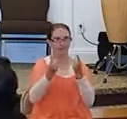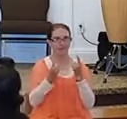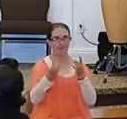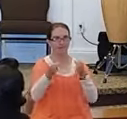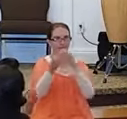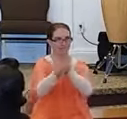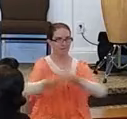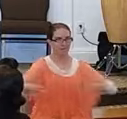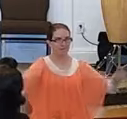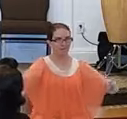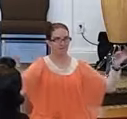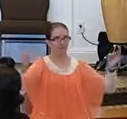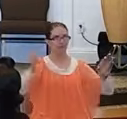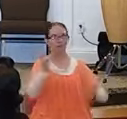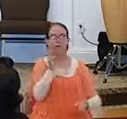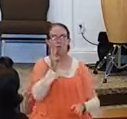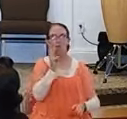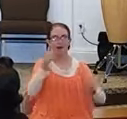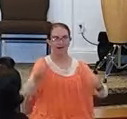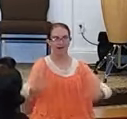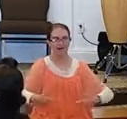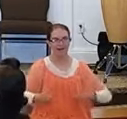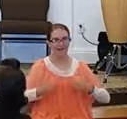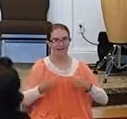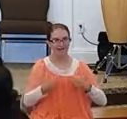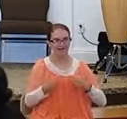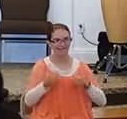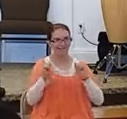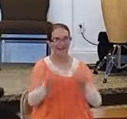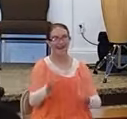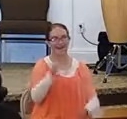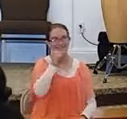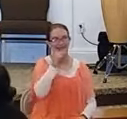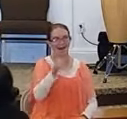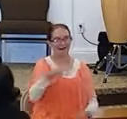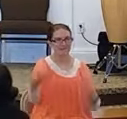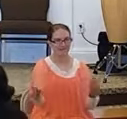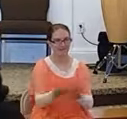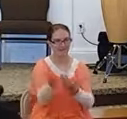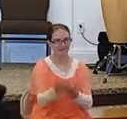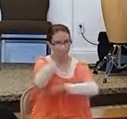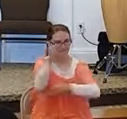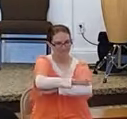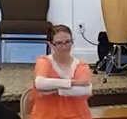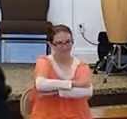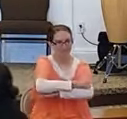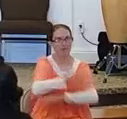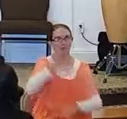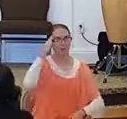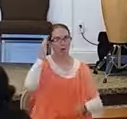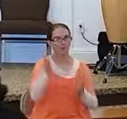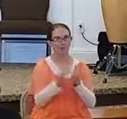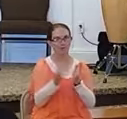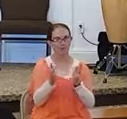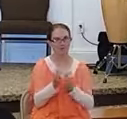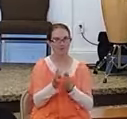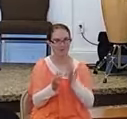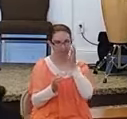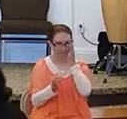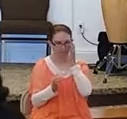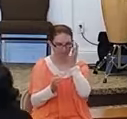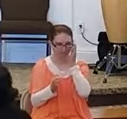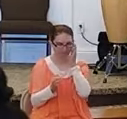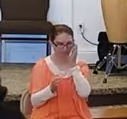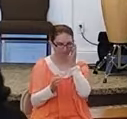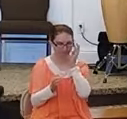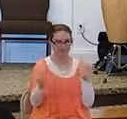take freely of the waters of life. Can I tell somebody here today? Amen. Amen. When you know Jesus, hallelujah. Oh, come on, when